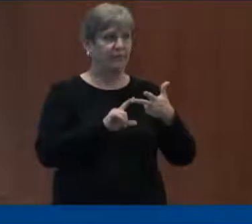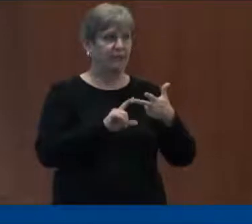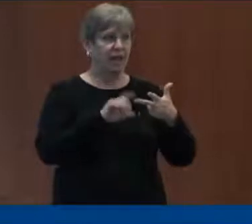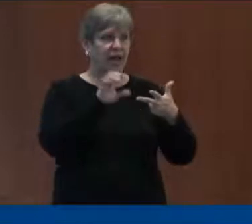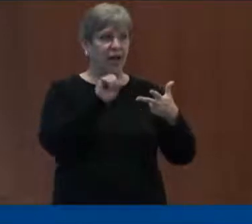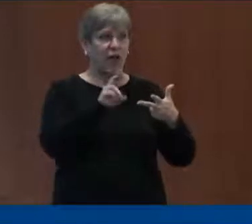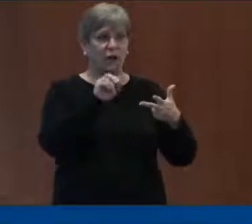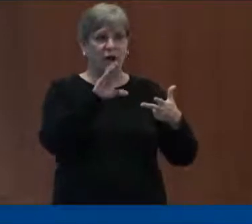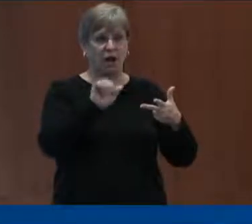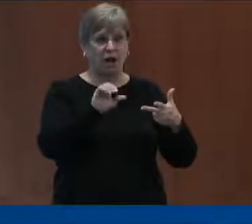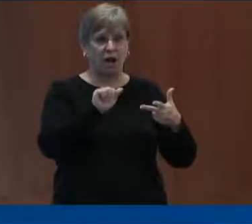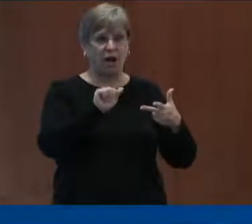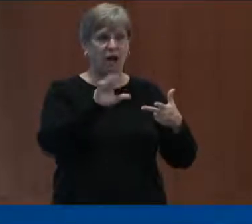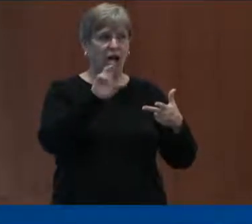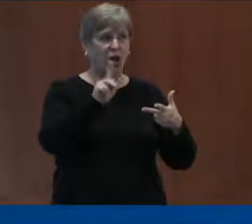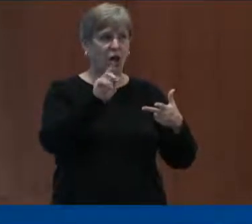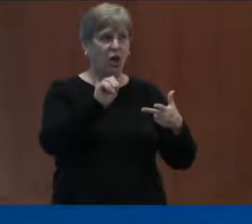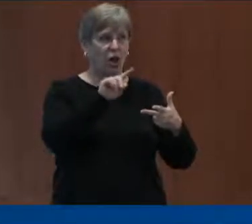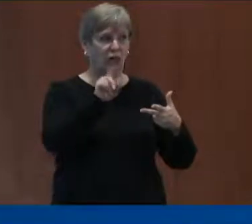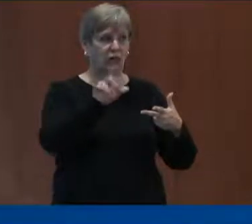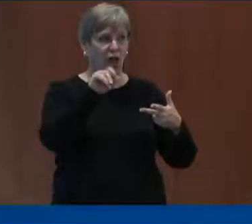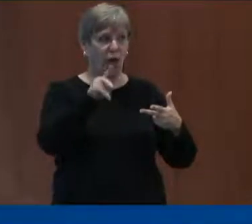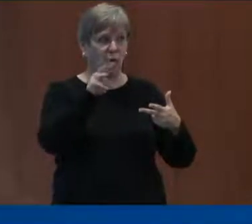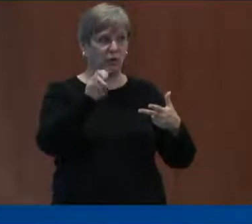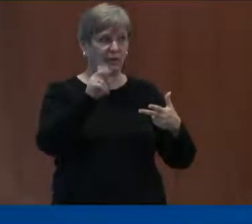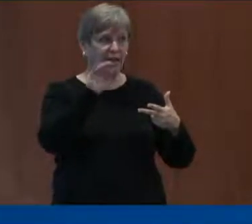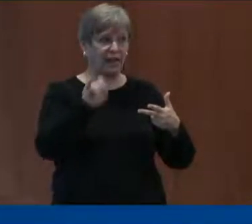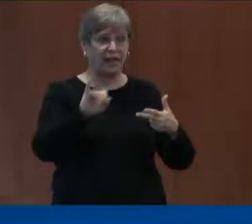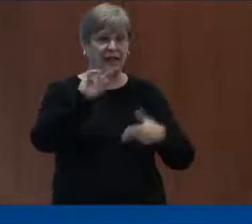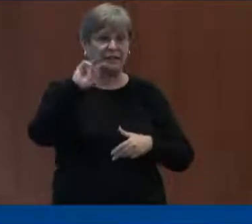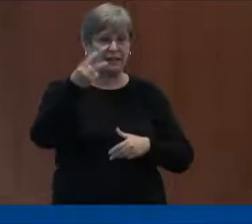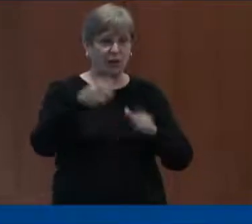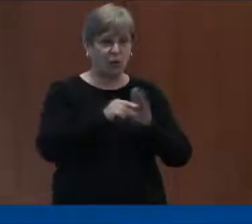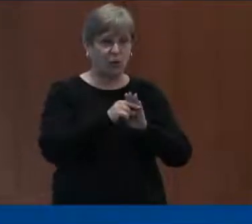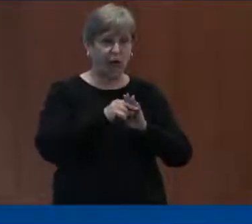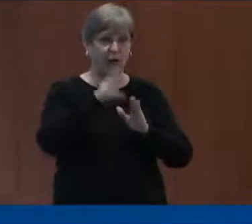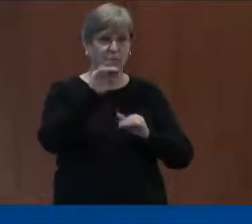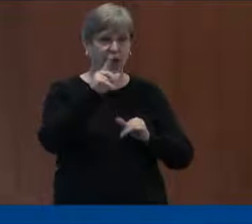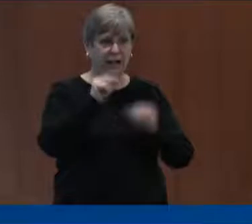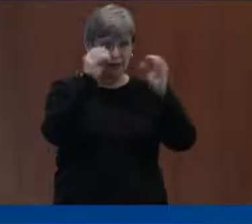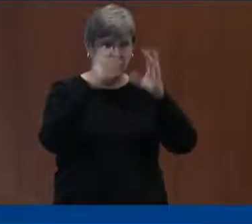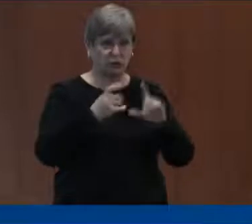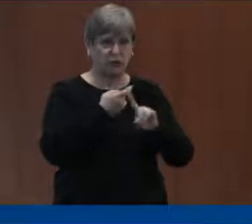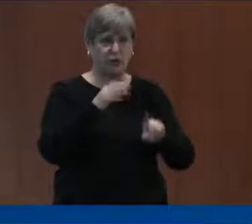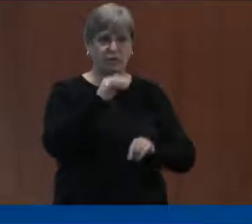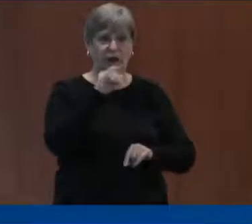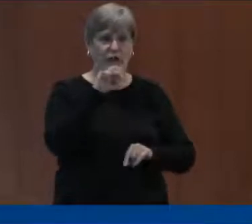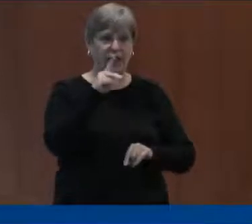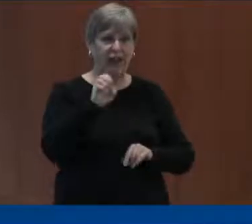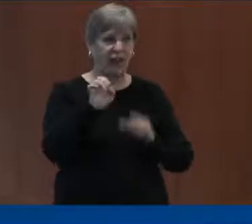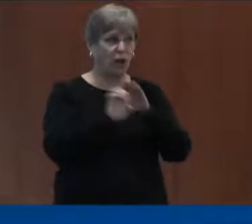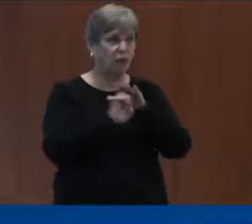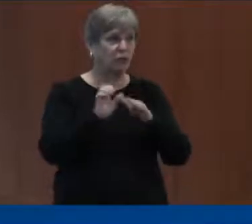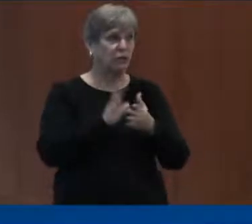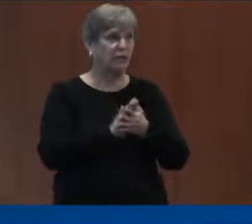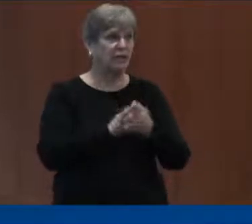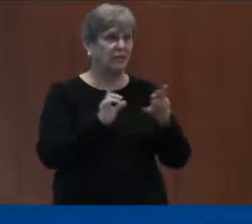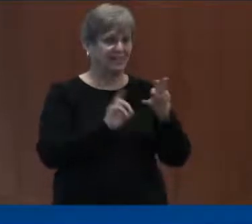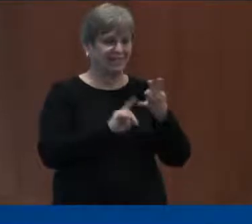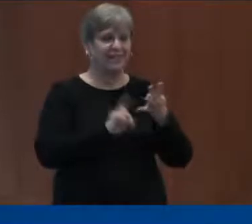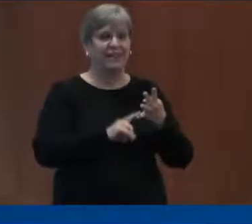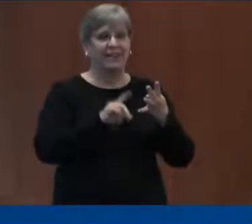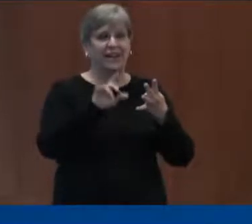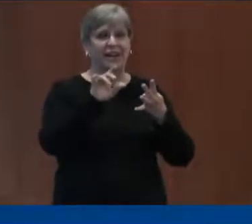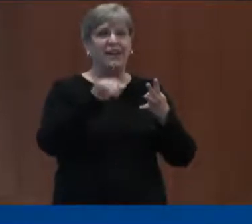Our next is Erica Kozlowski. She's a second grade magnet teacher from Fountaindale Elementary.